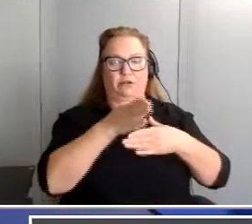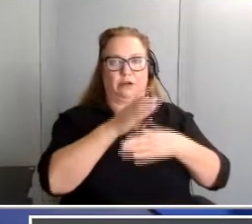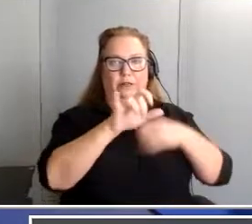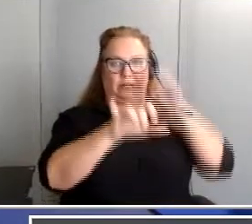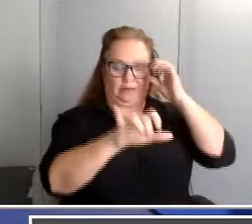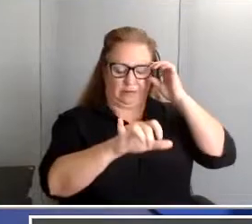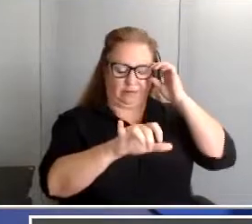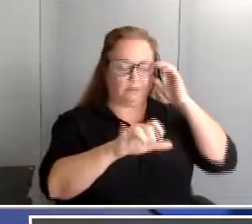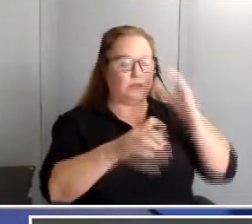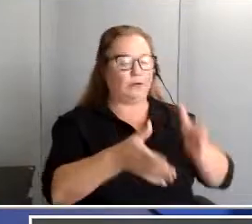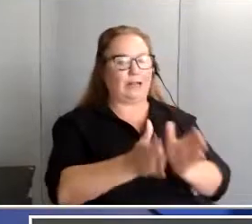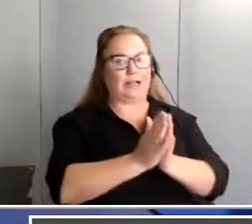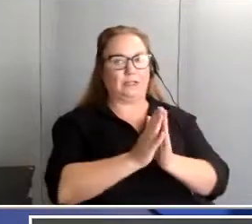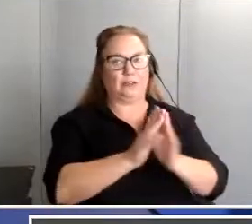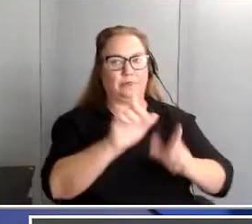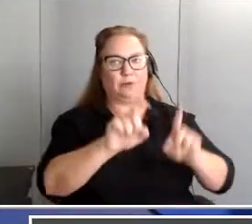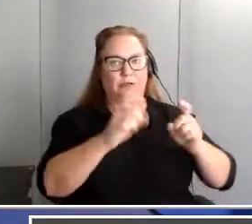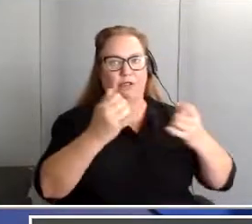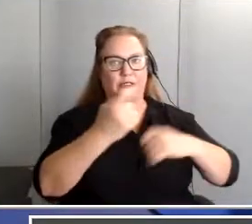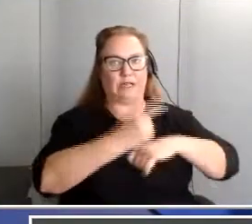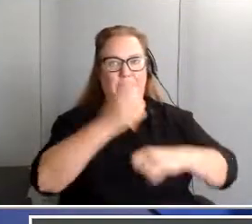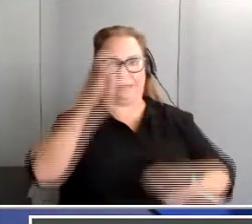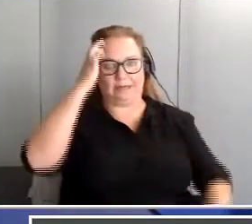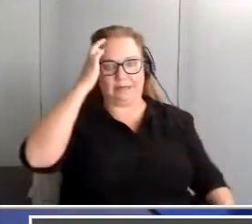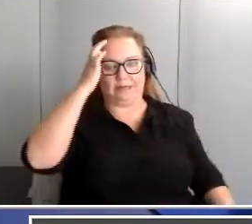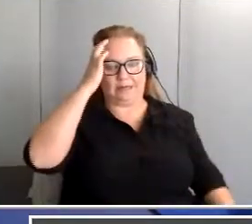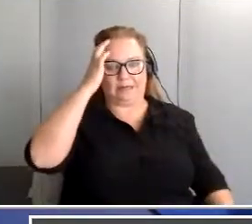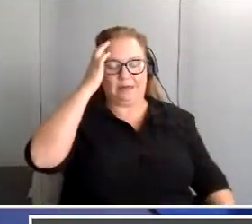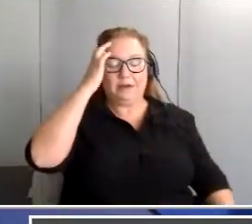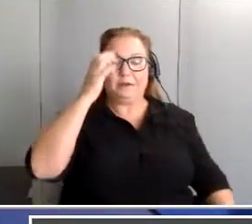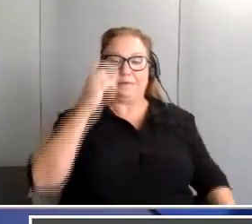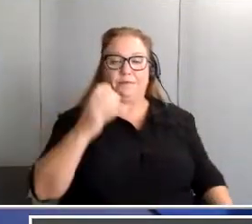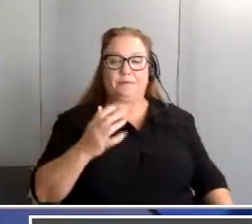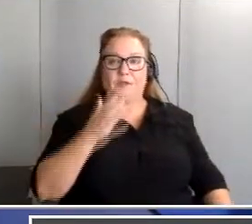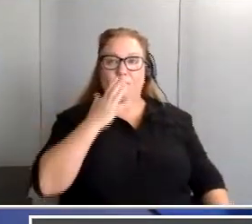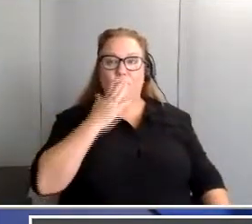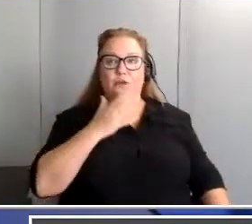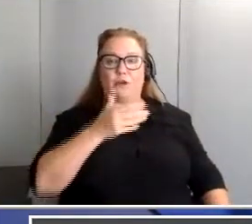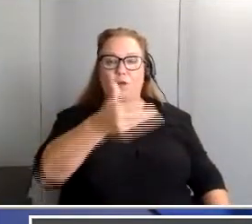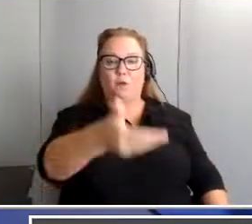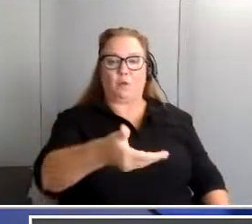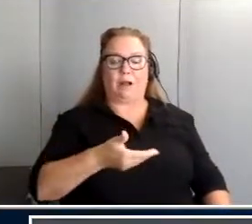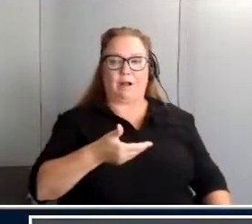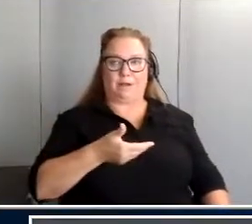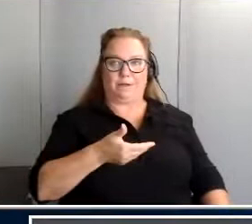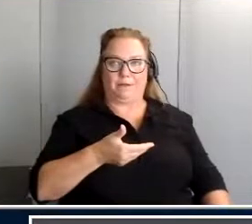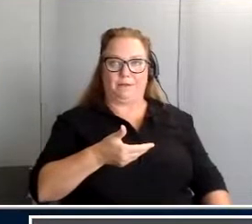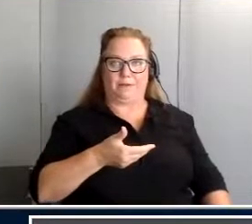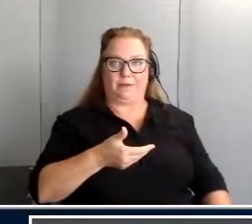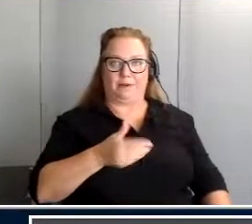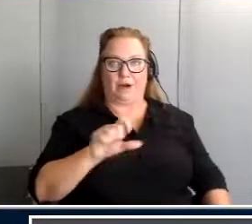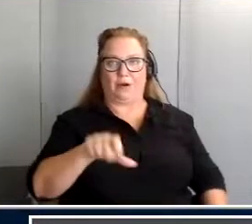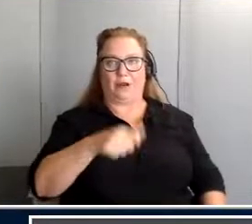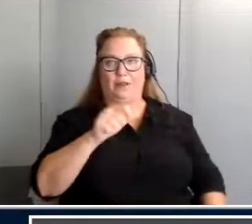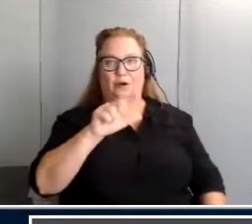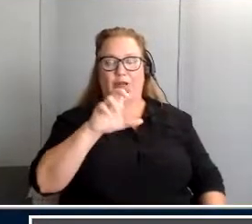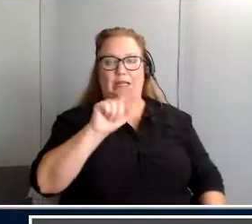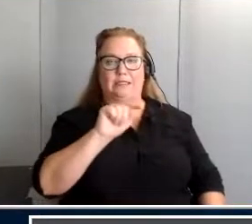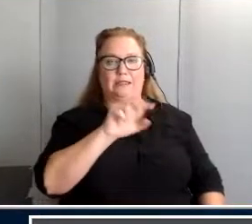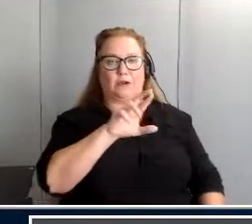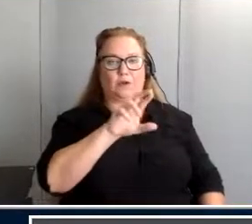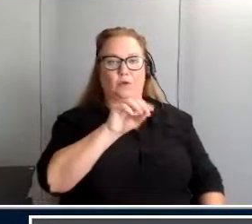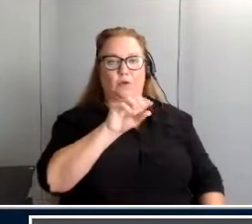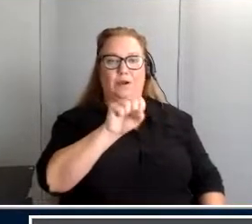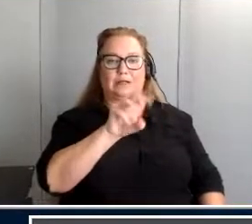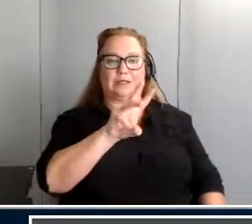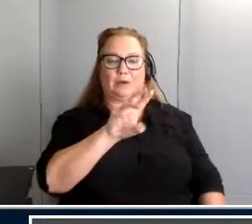ask you some questions I'm and happy things to like talk that. about So, that, yeah. okay, good. Well, let's welcome everyone else. We want to welcome our other guest today, Ross Wilkinson, as we had